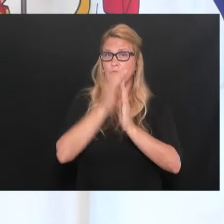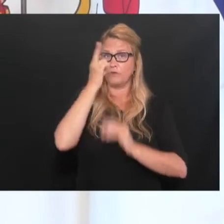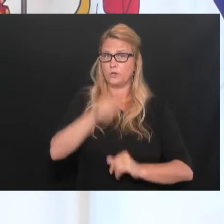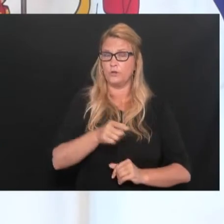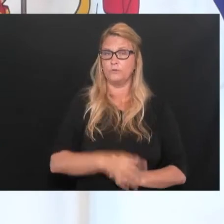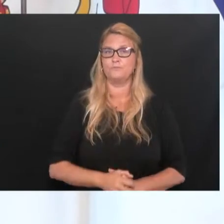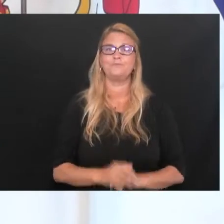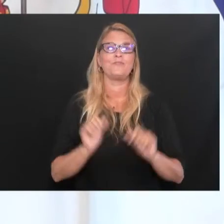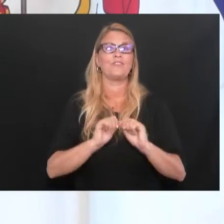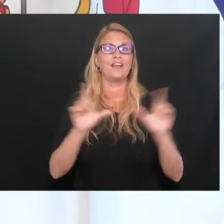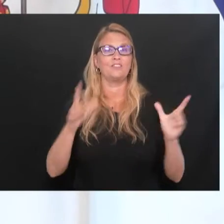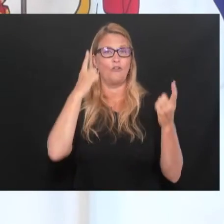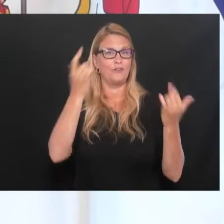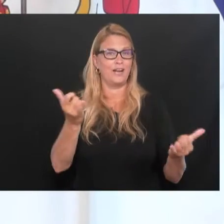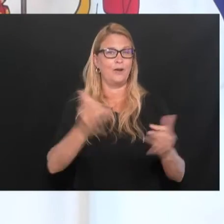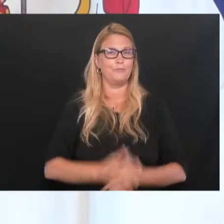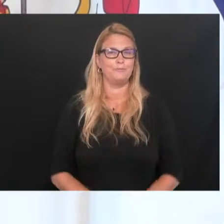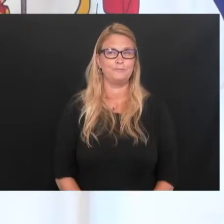That's all I've got.